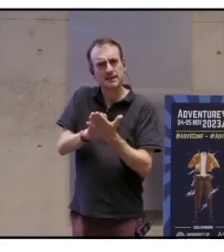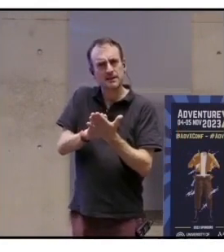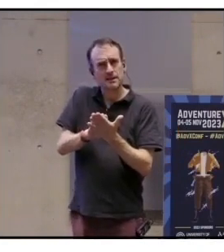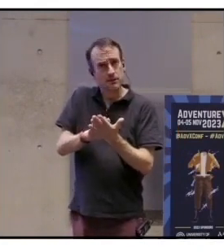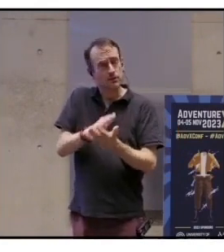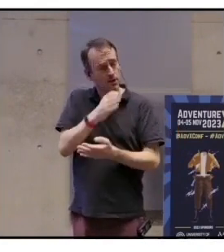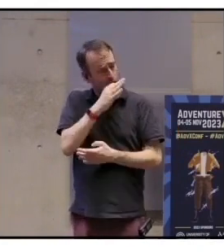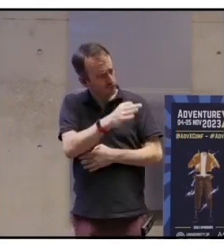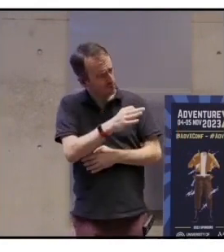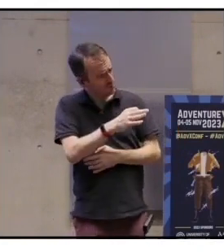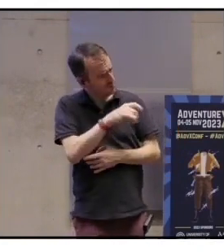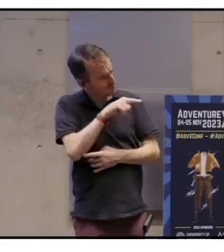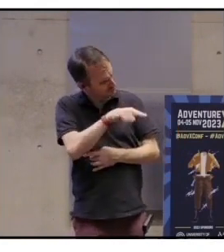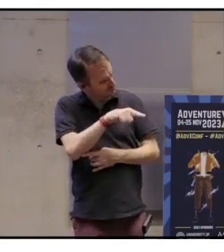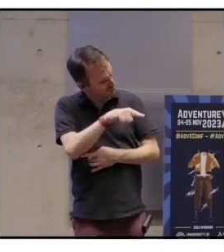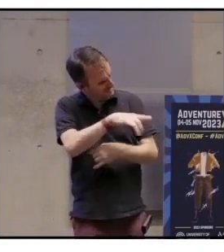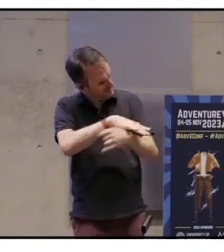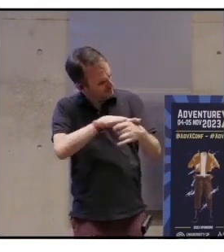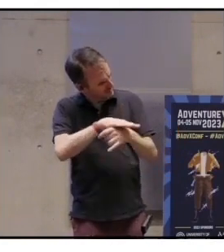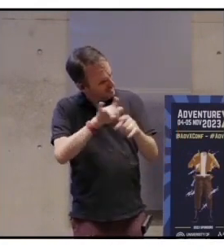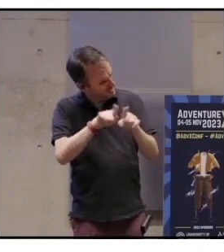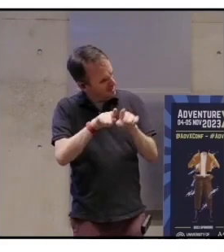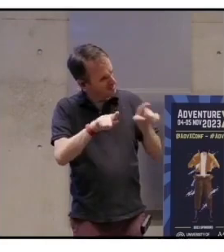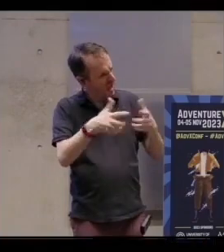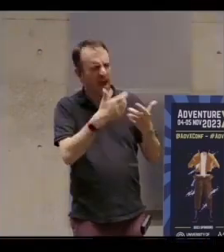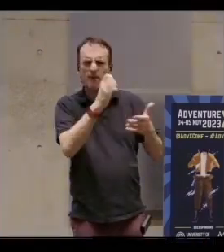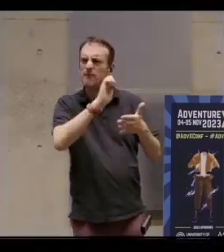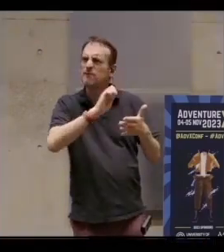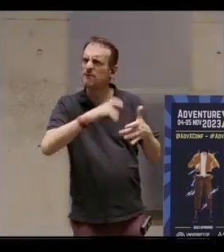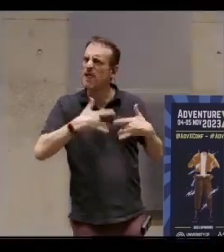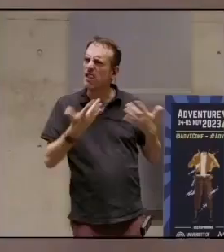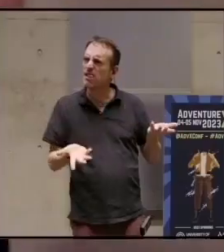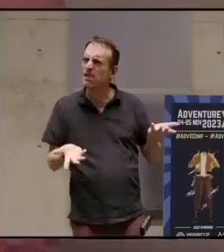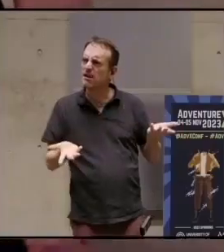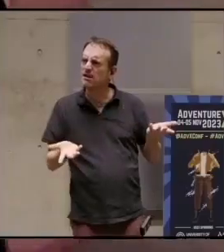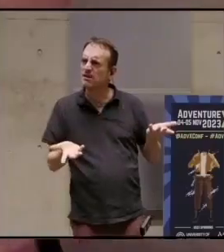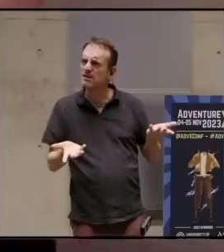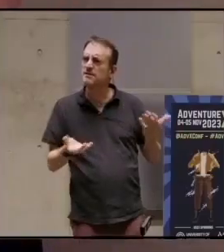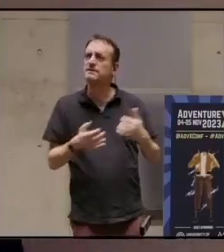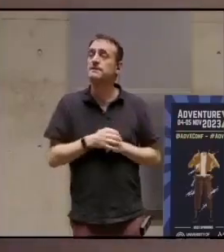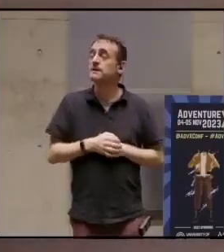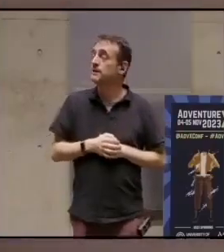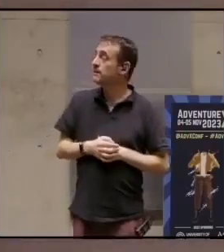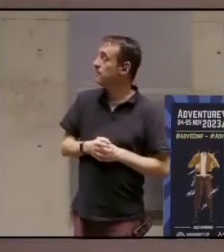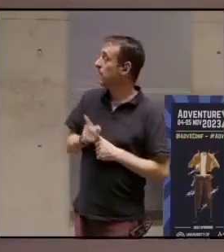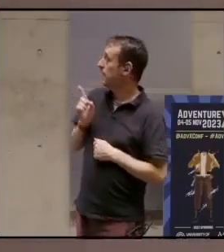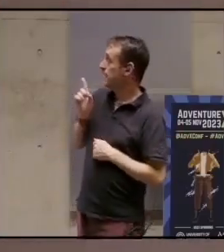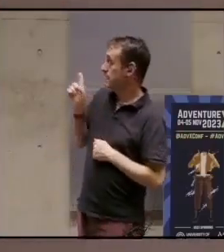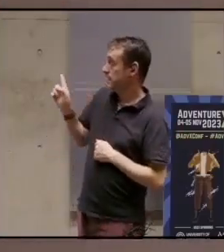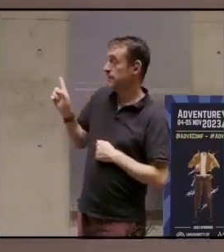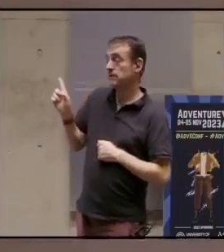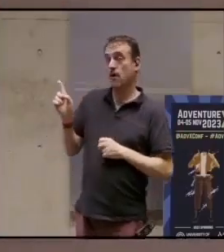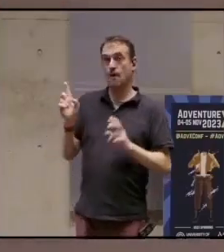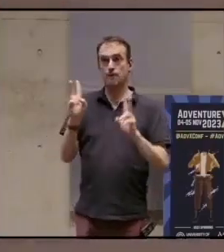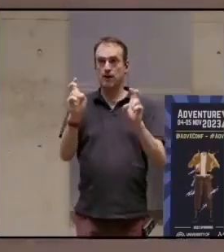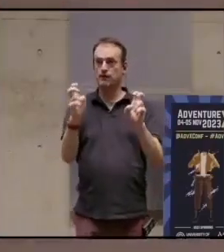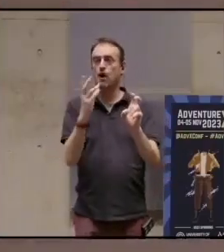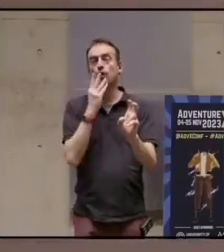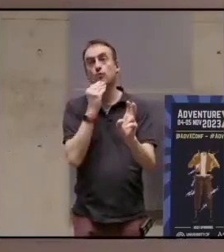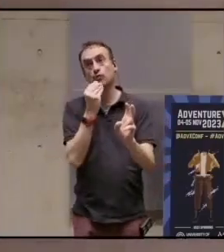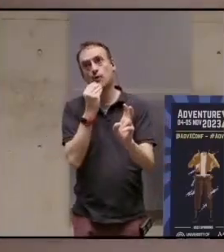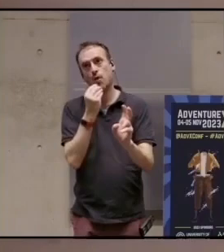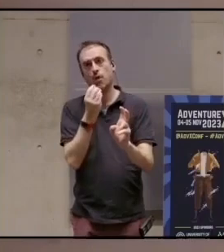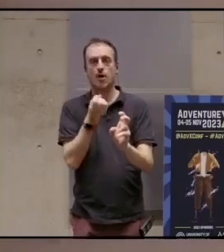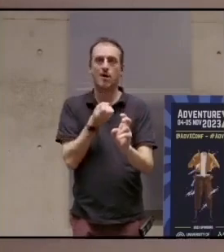in that kind of relative situation. Here are some useful phrases,